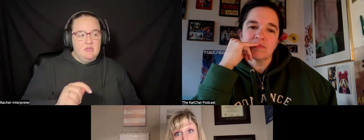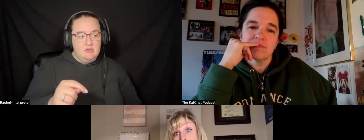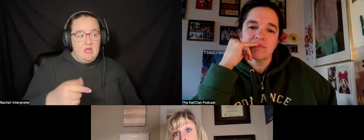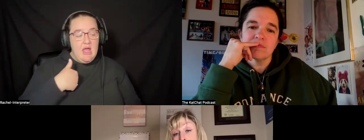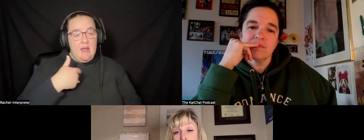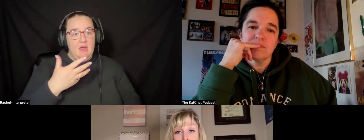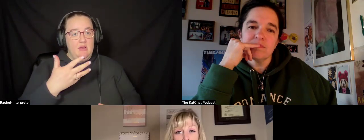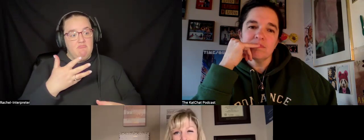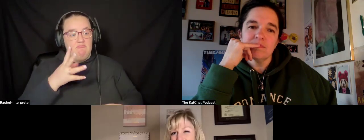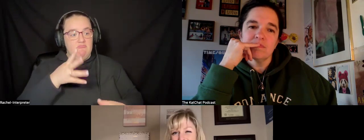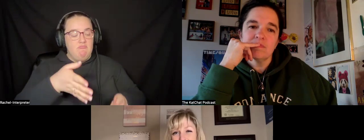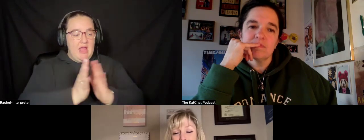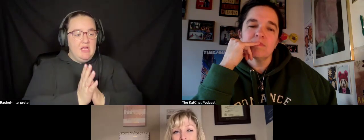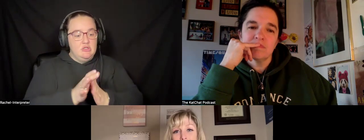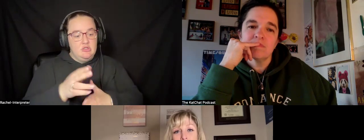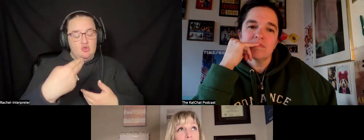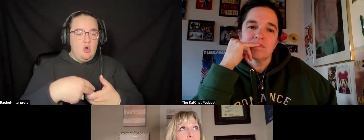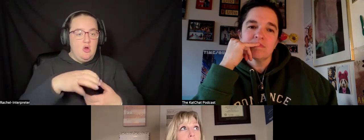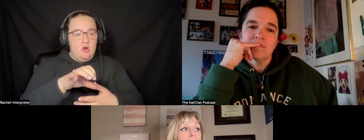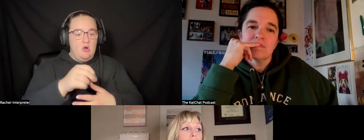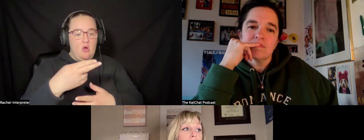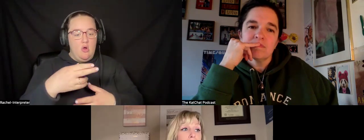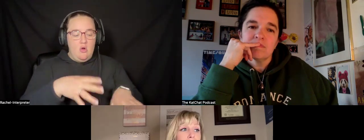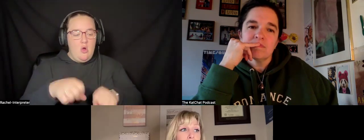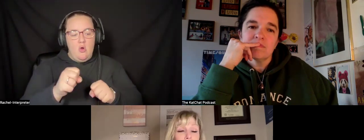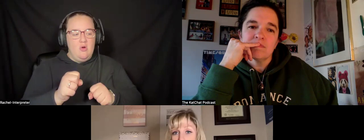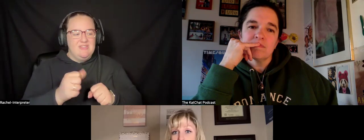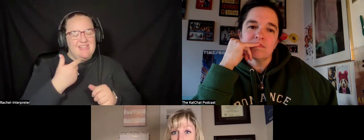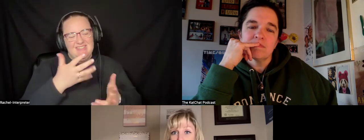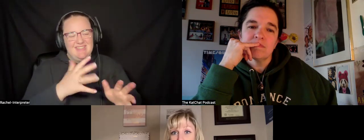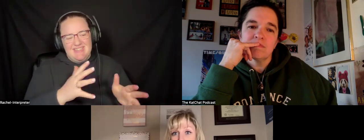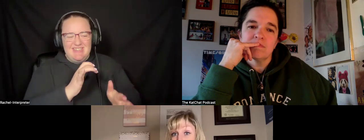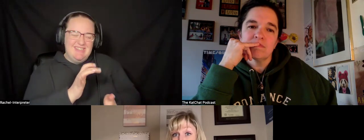in as a co-host, and I just kind of, steered away from it. And